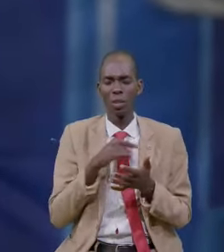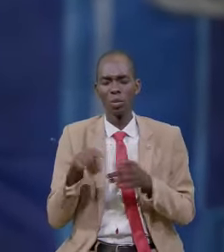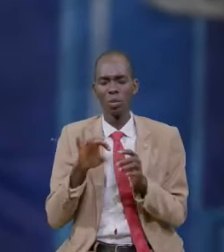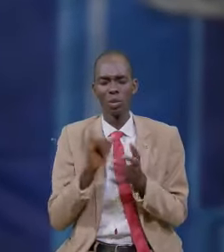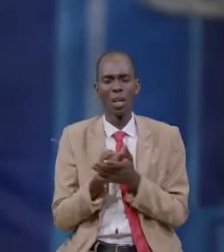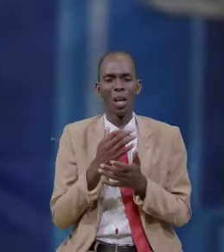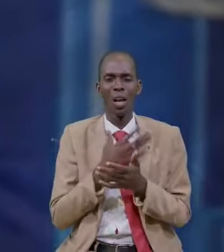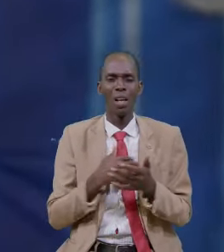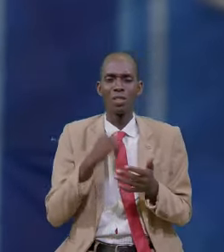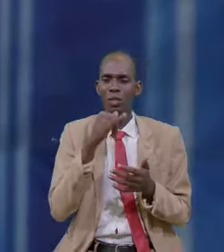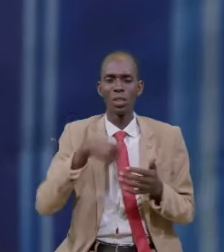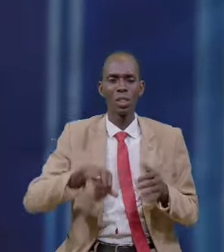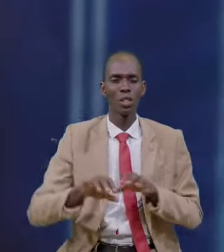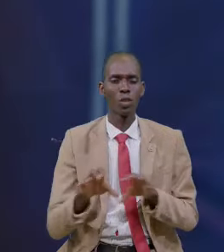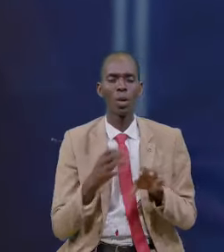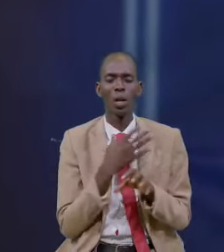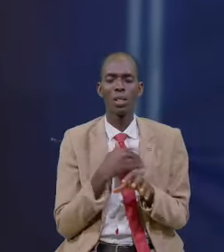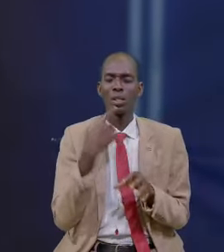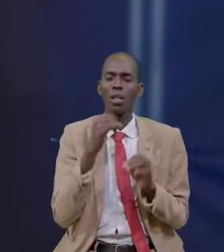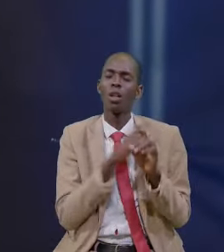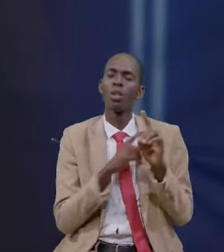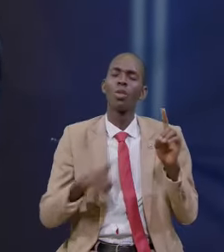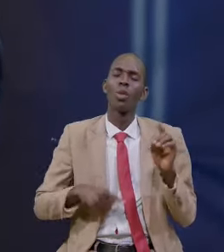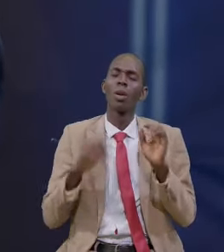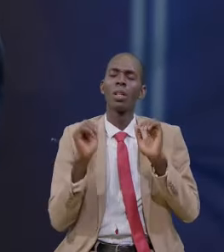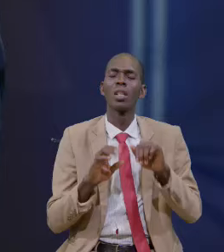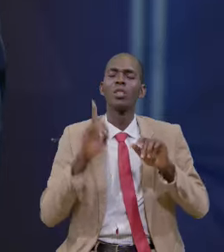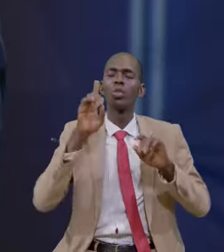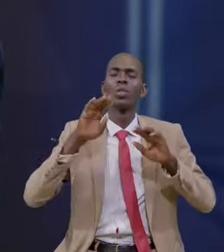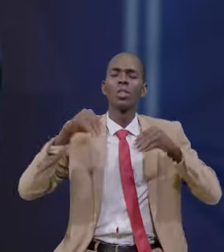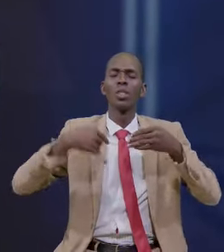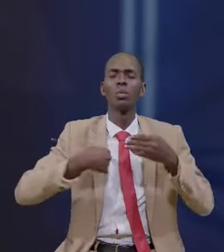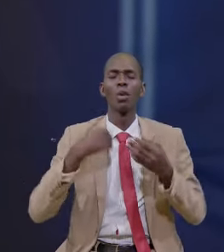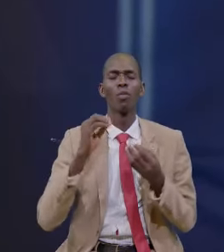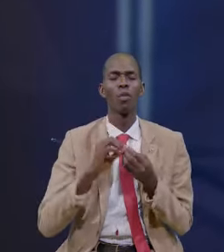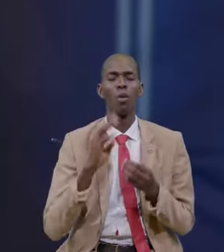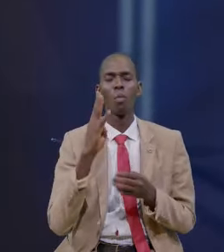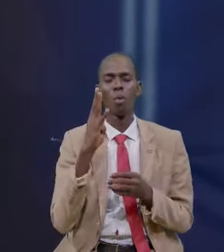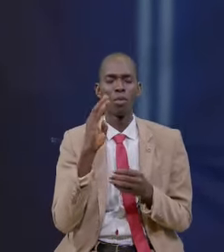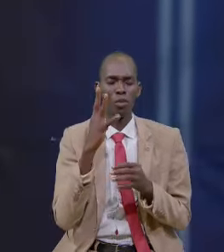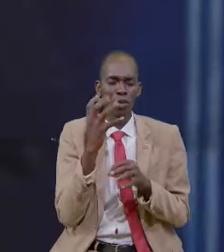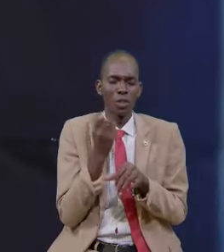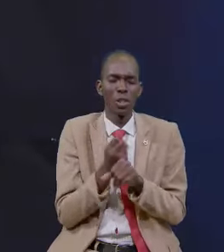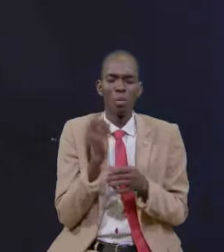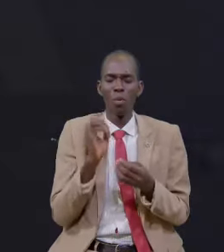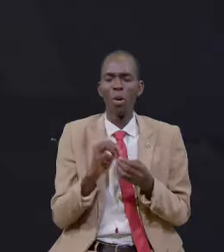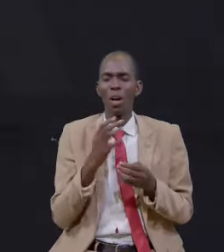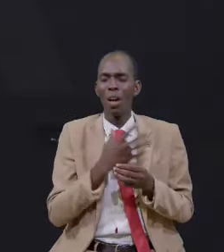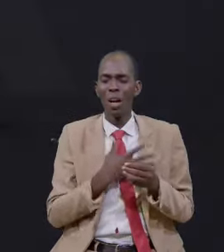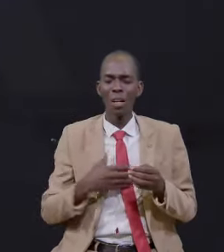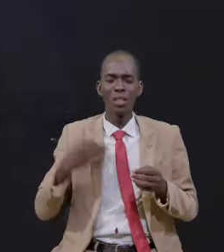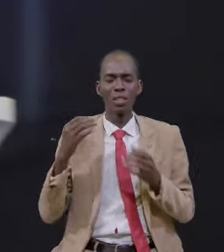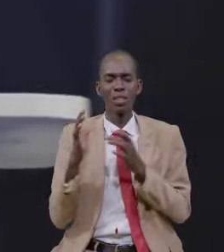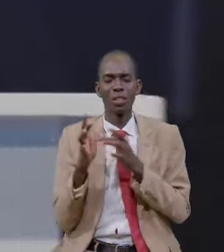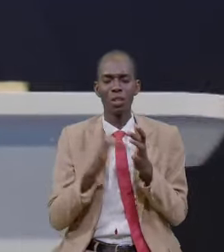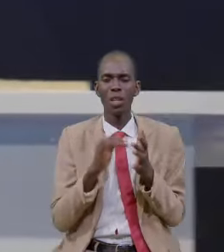done. And you say, Lord, can you give me more years? I say, yes, I can. Yes, I can. And Jesus is